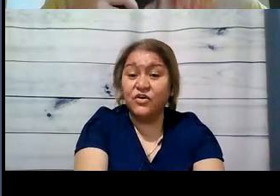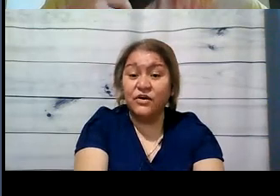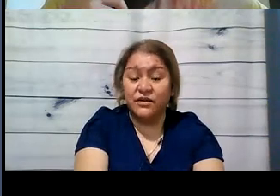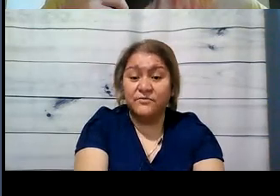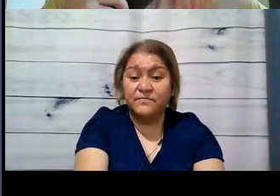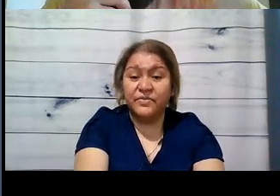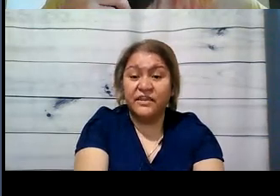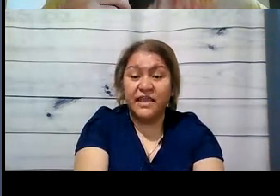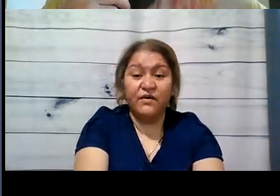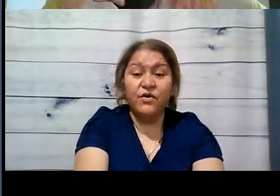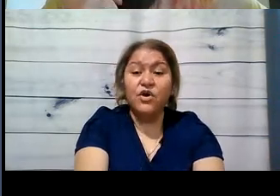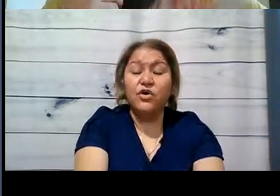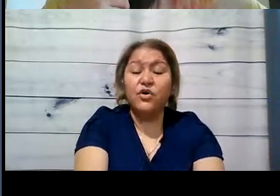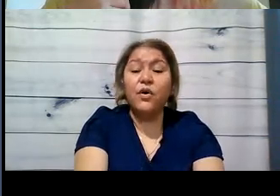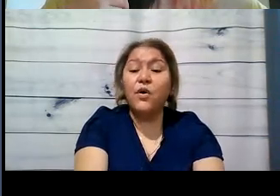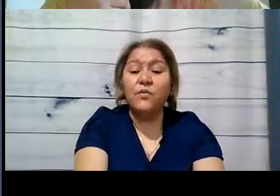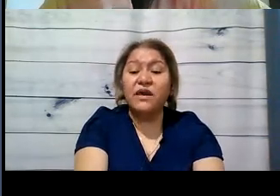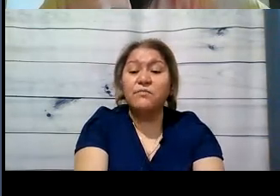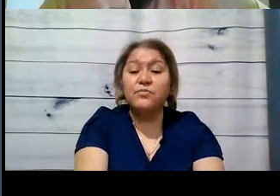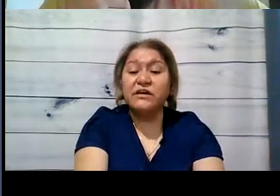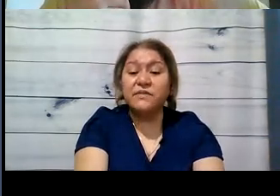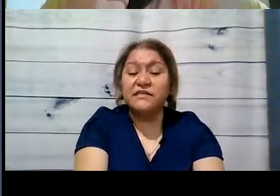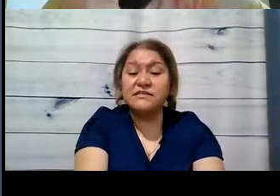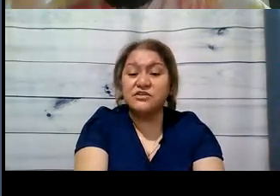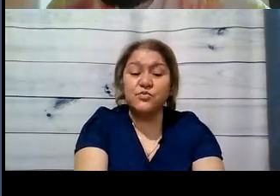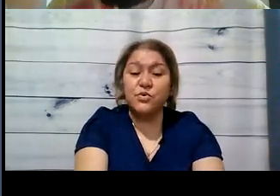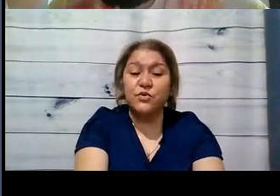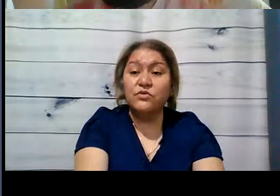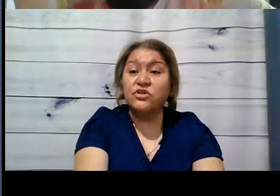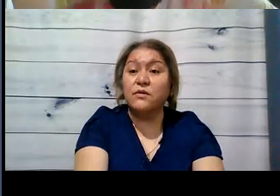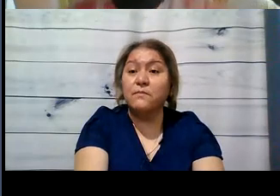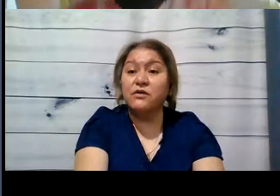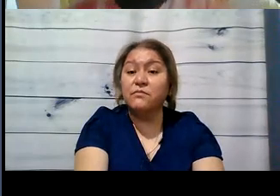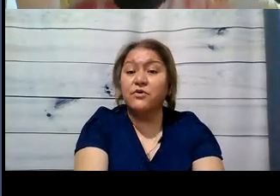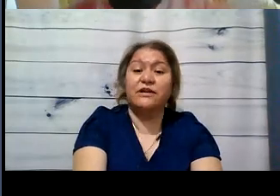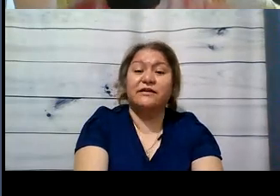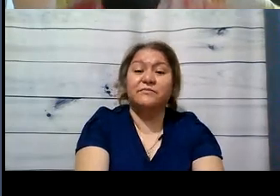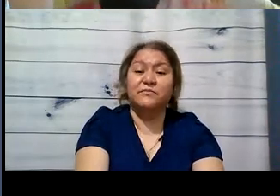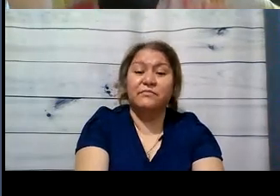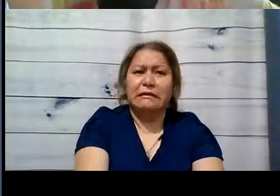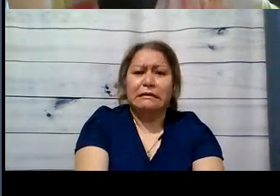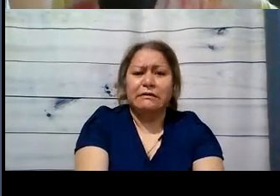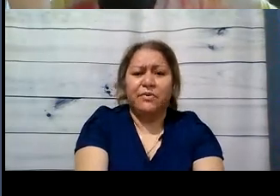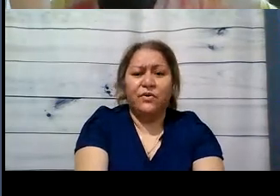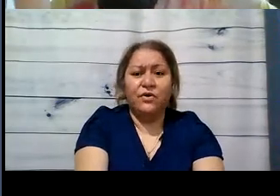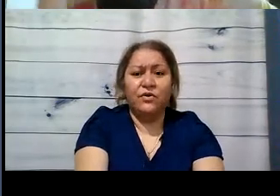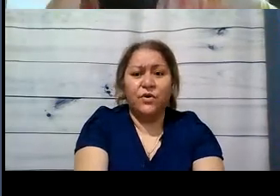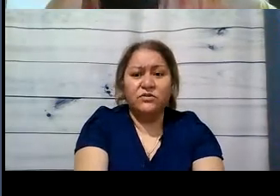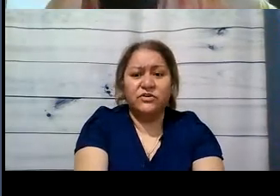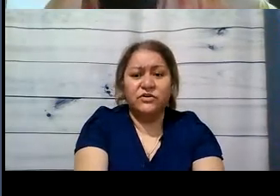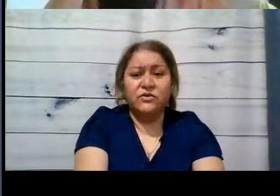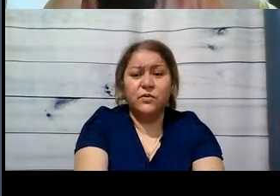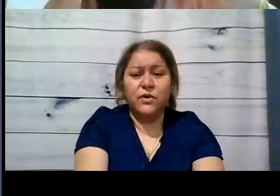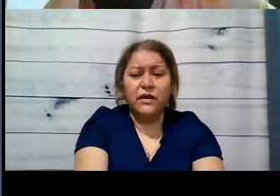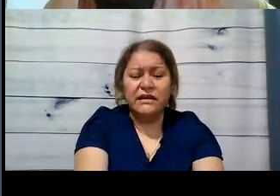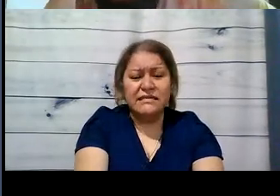taste good. Now, go home and bring me such a roll tomorrow morning. Poor